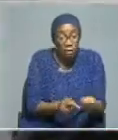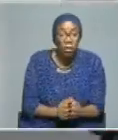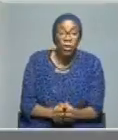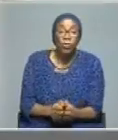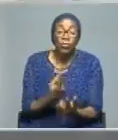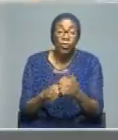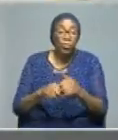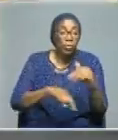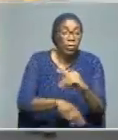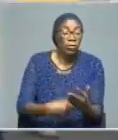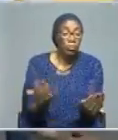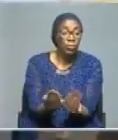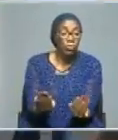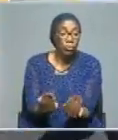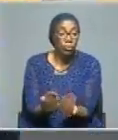Chris Humphries.